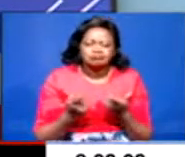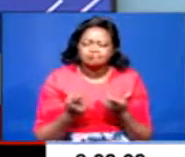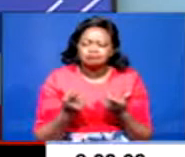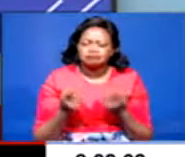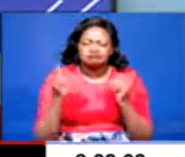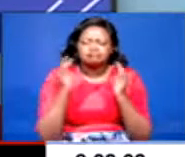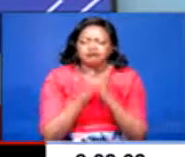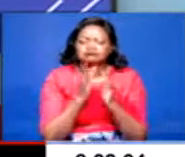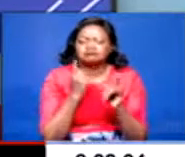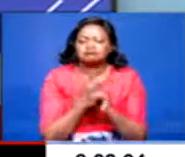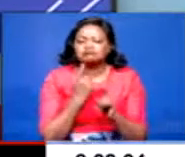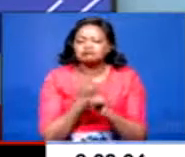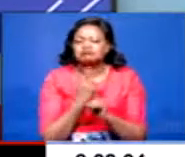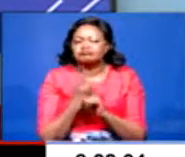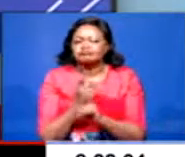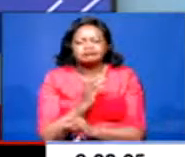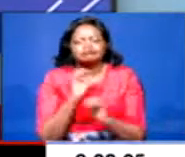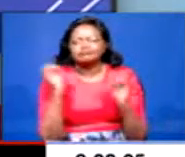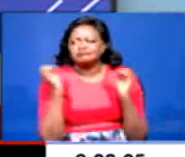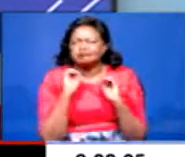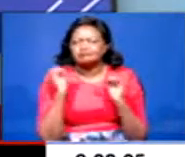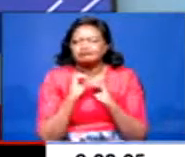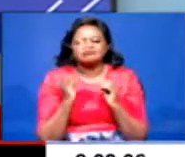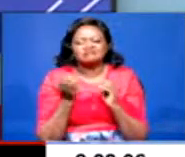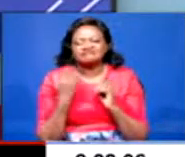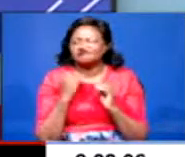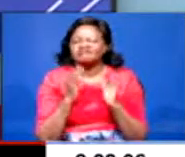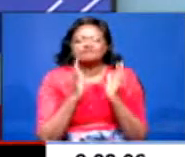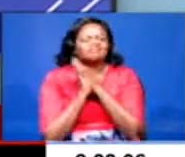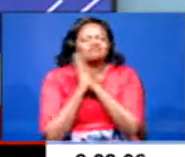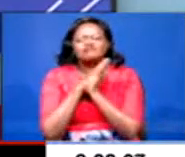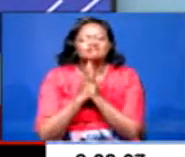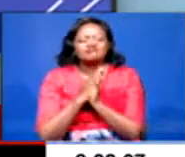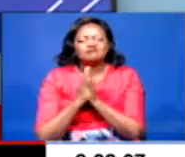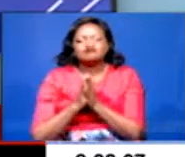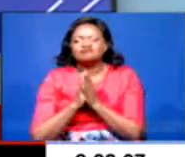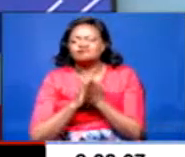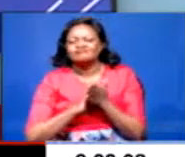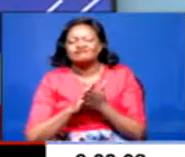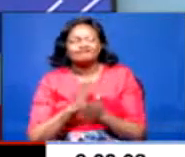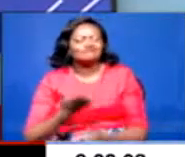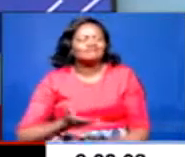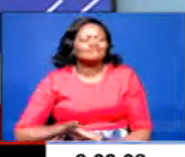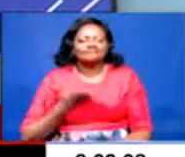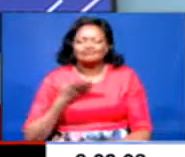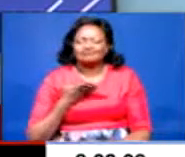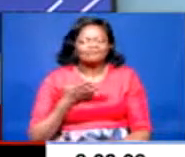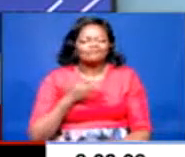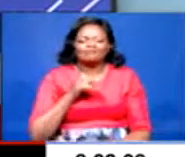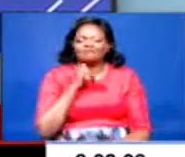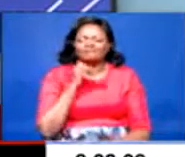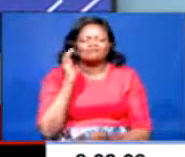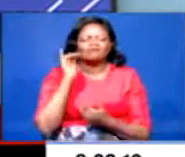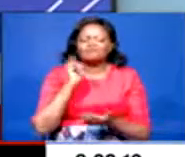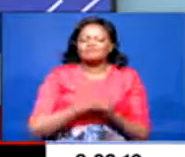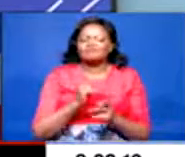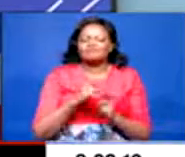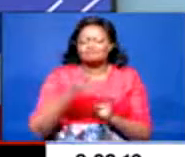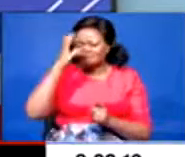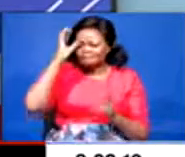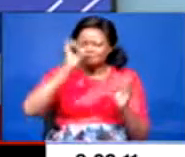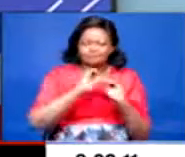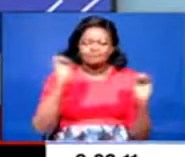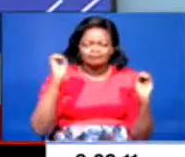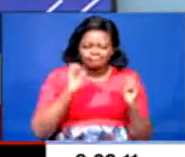were giving last time, which were very pathetic, which were very pathetic and annoying. So we don't expect that from Chebukati-led team.